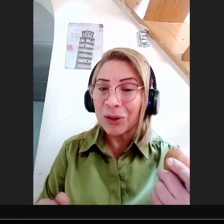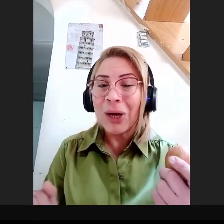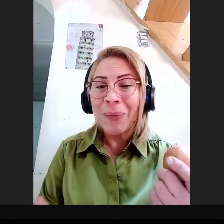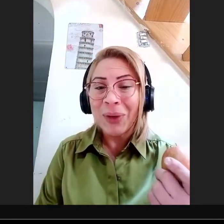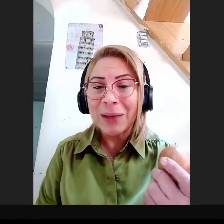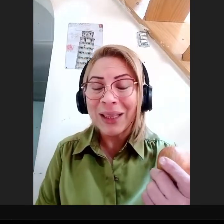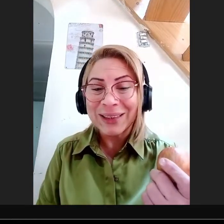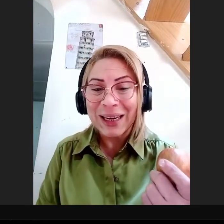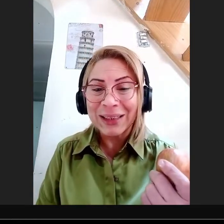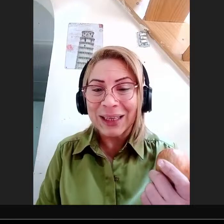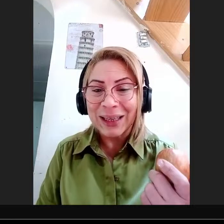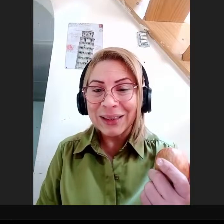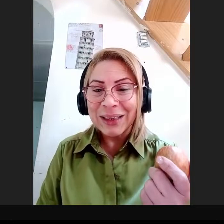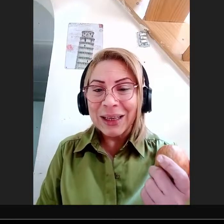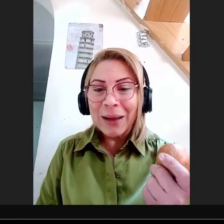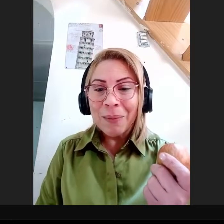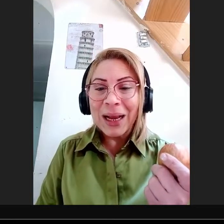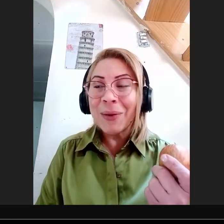no longer exist.